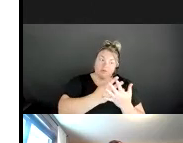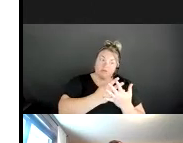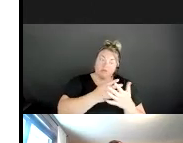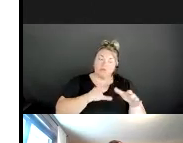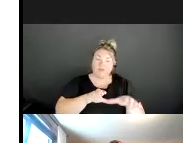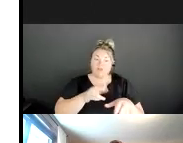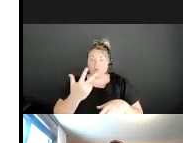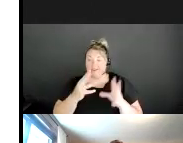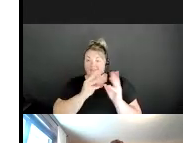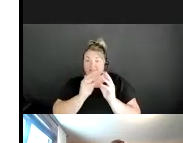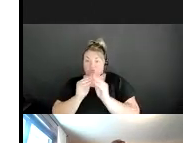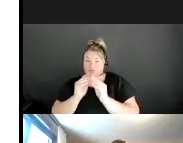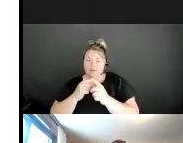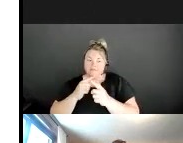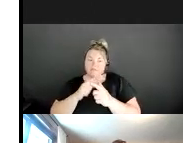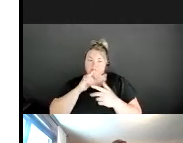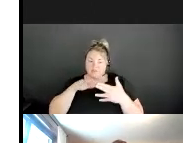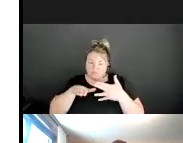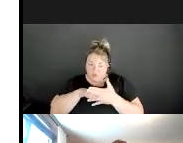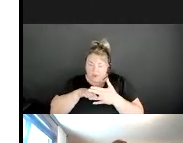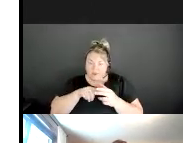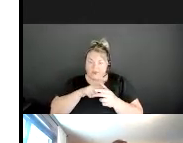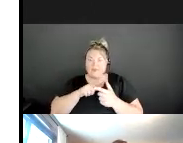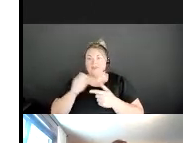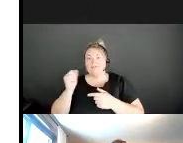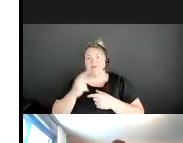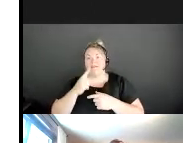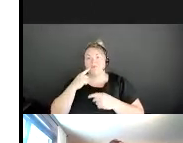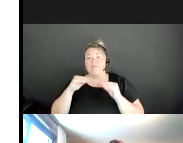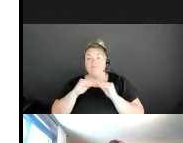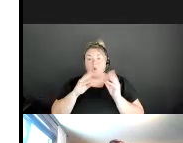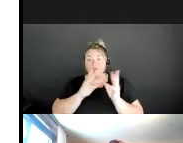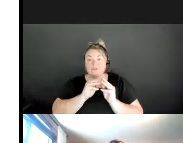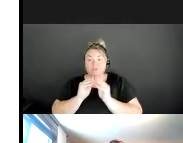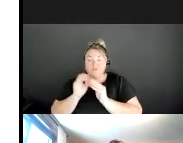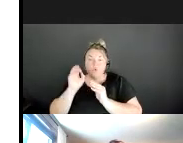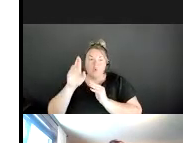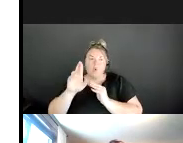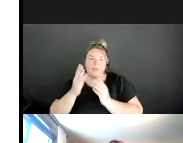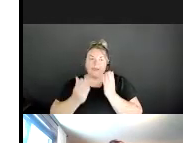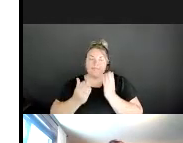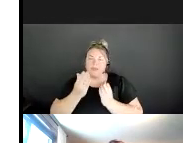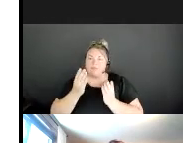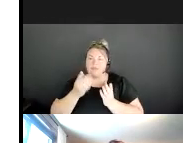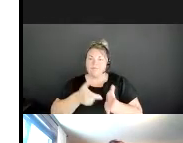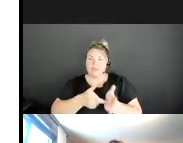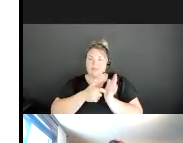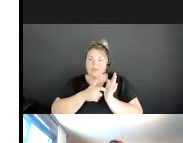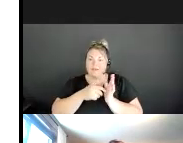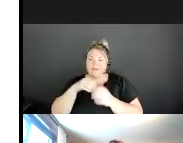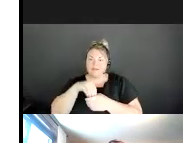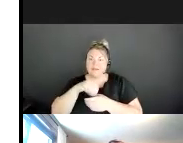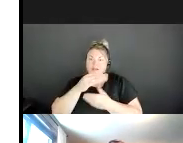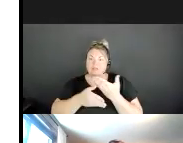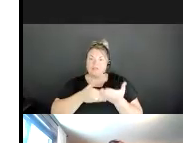3 sessions, then there's a break and then they come back for more sessions, or they may be mandated into some